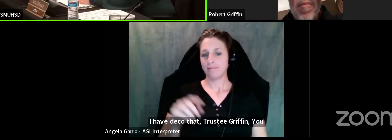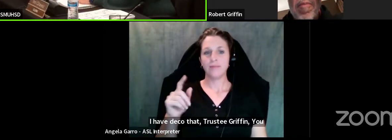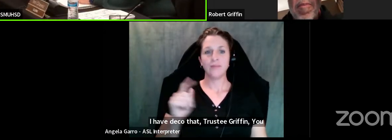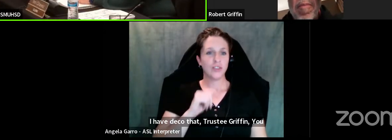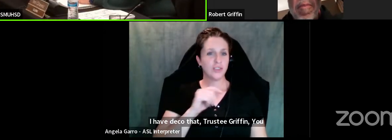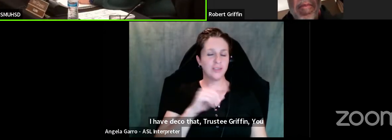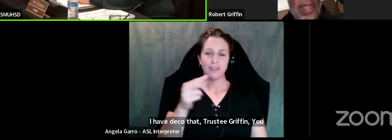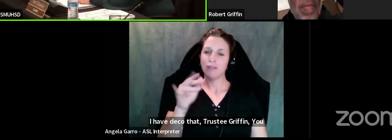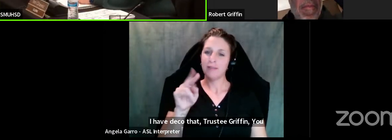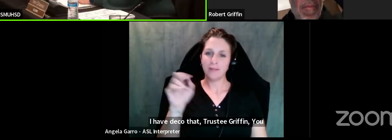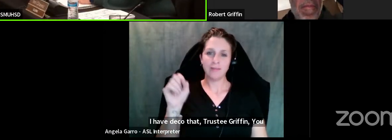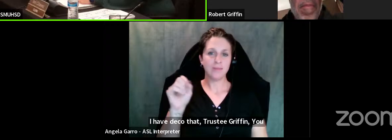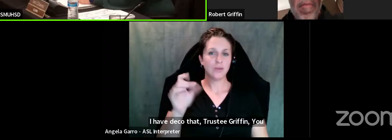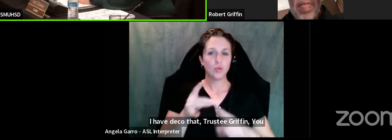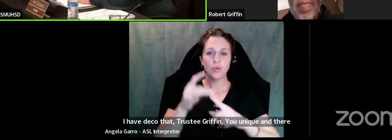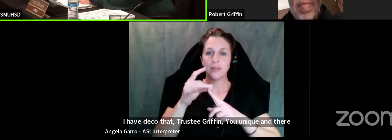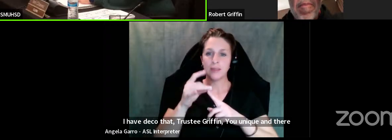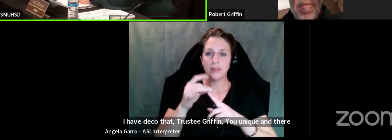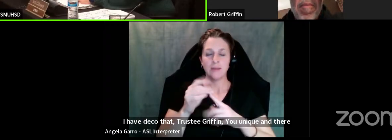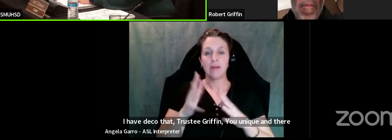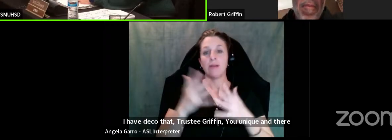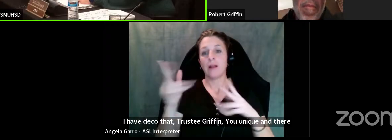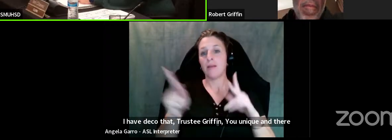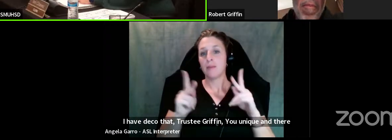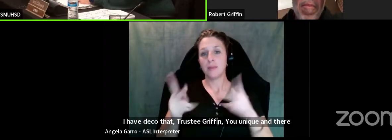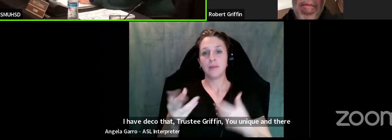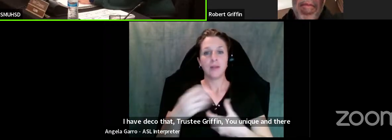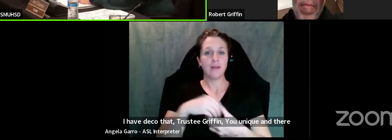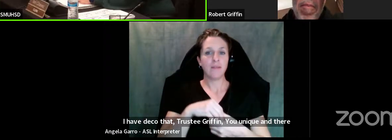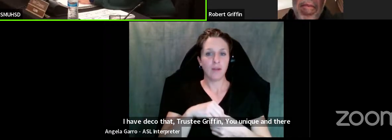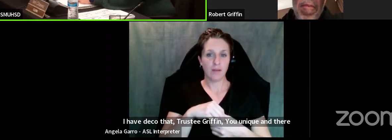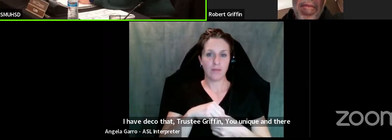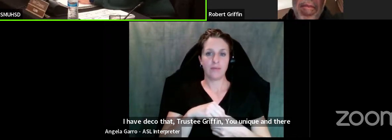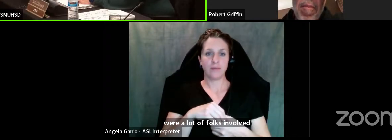Unique, and there were a lot of folks involved, and